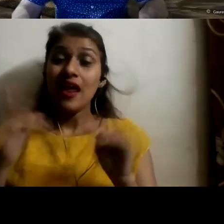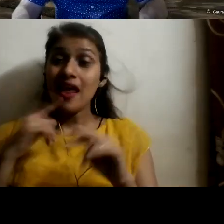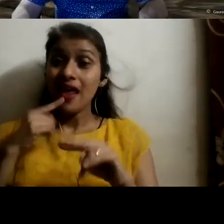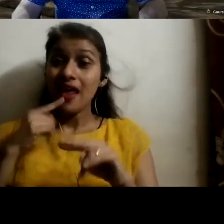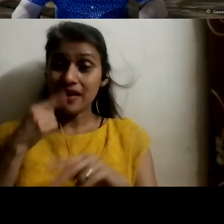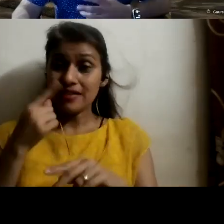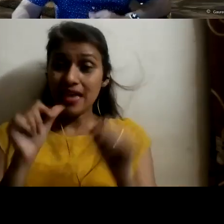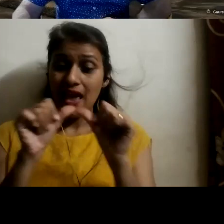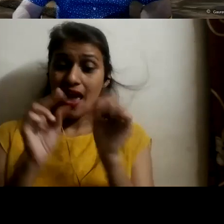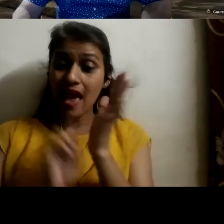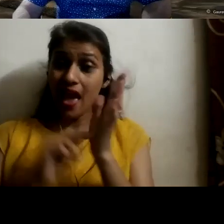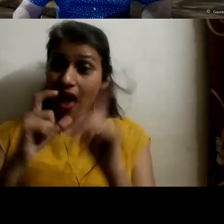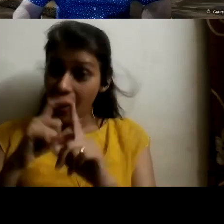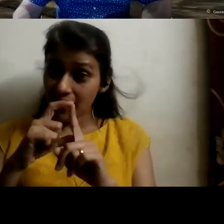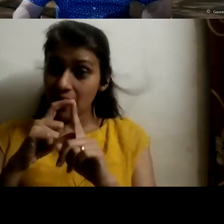them